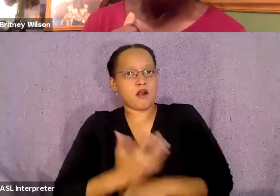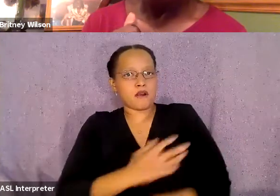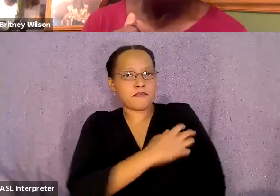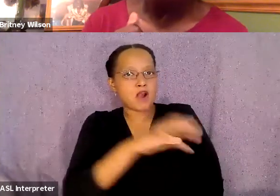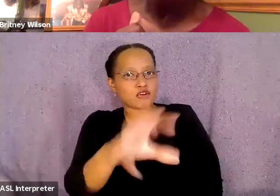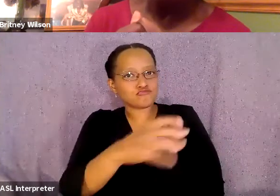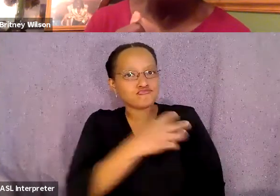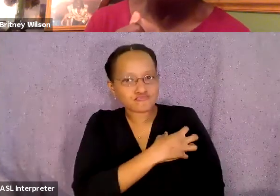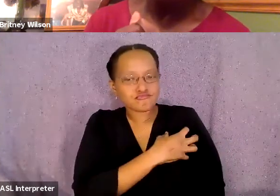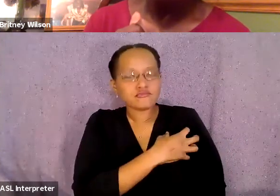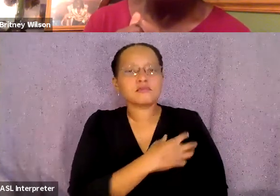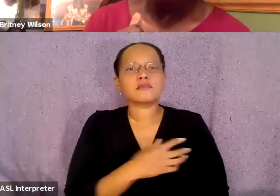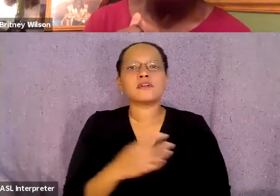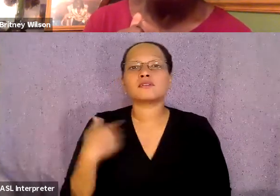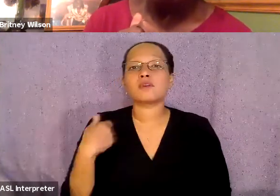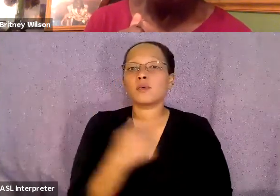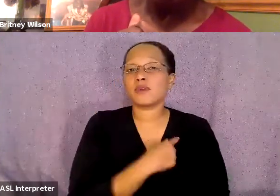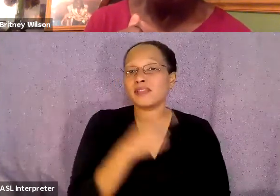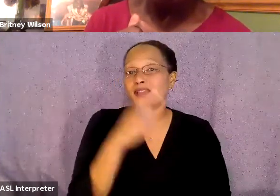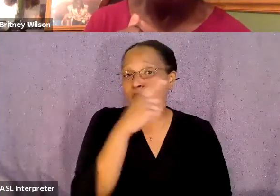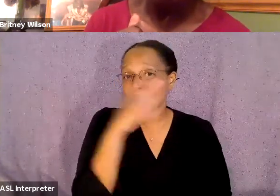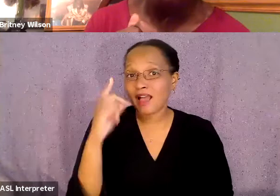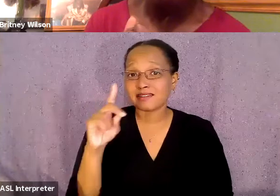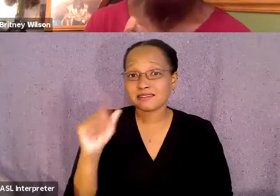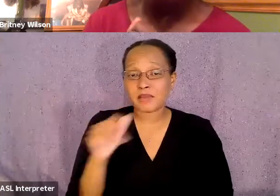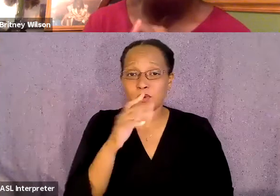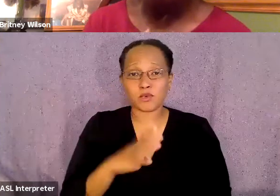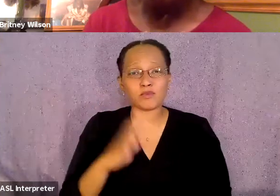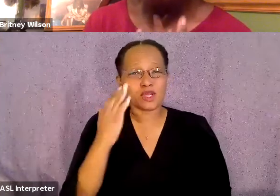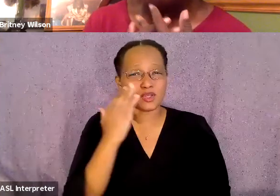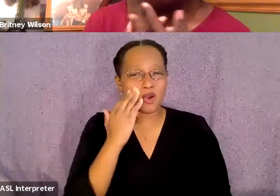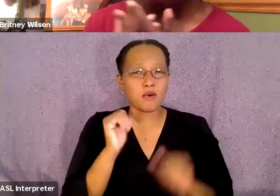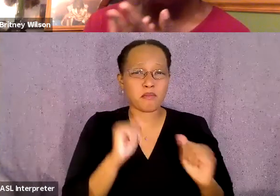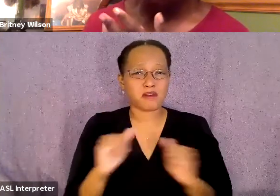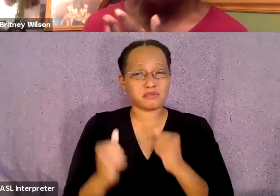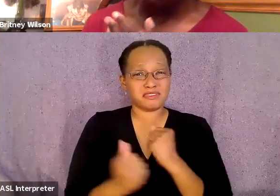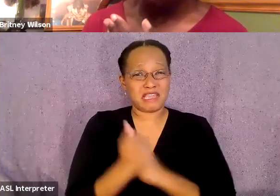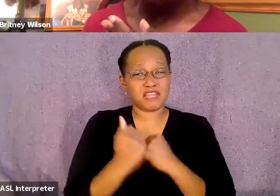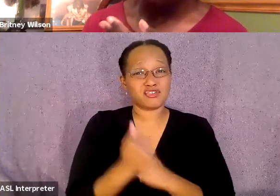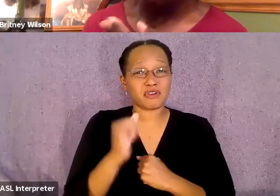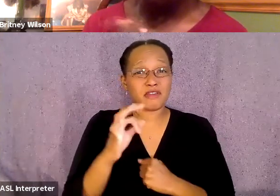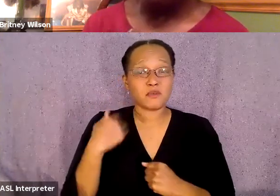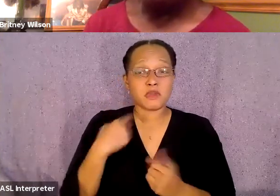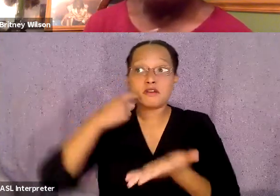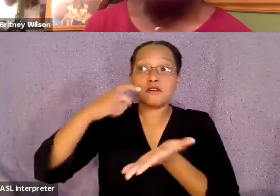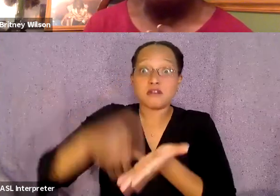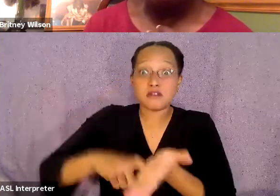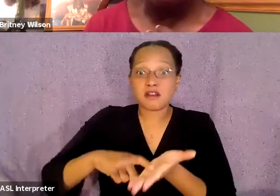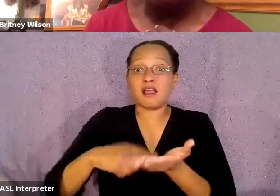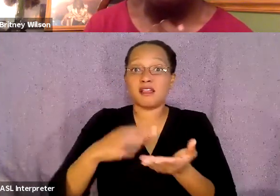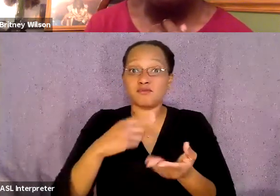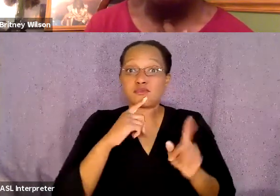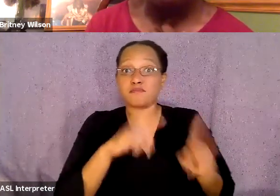femmes, we know all too well the danger that could present itself if we call out the actions and behaviors of offenders, similar to what you were saying,